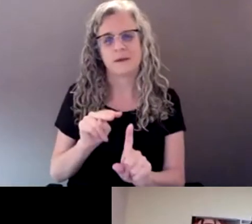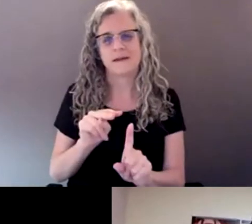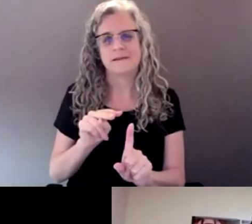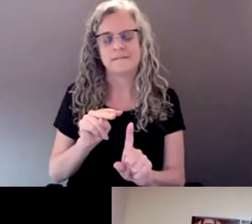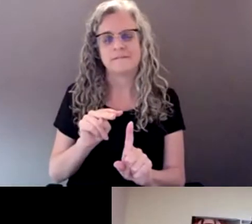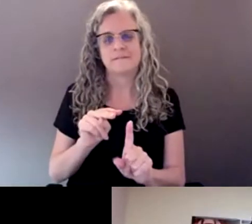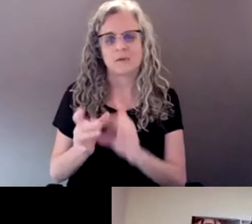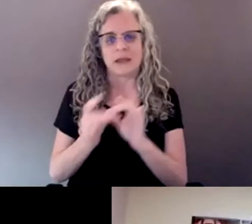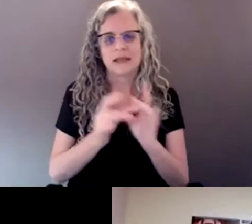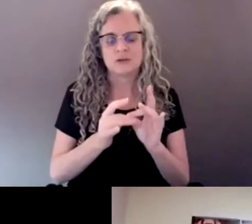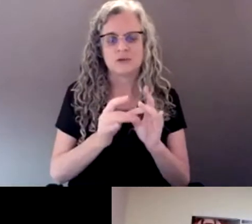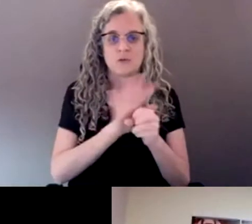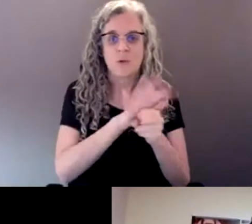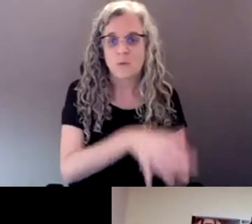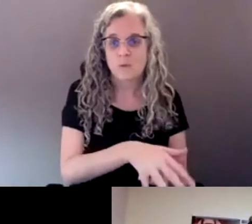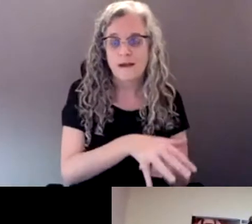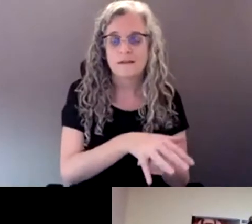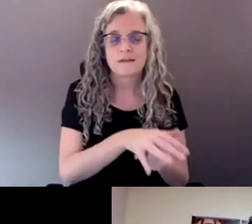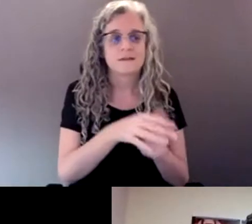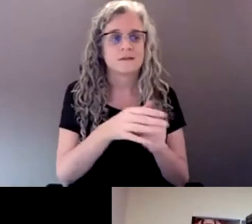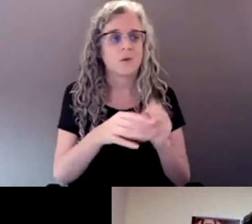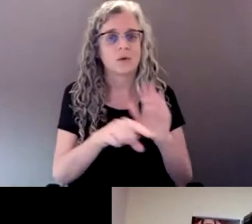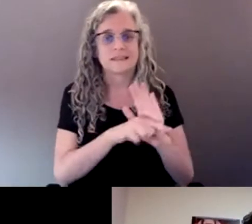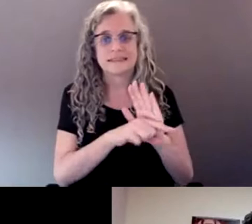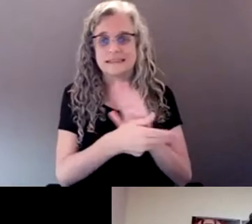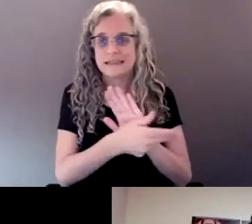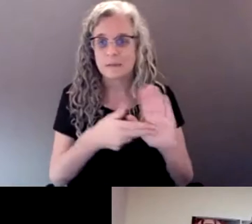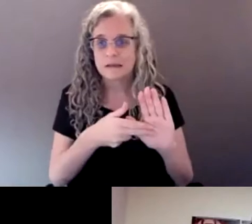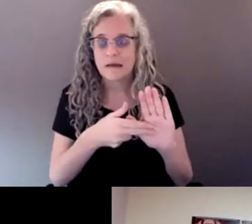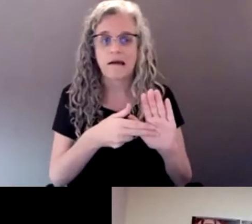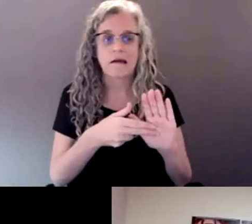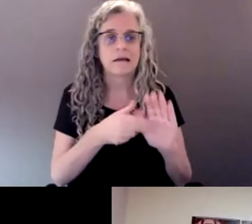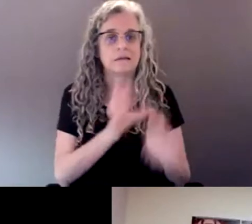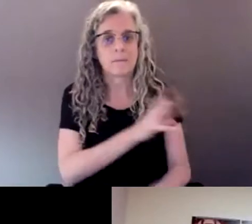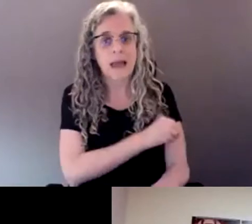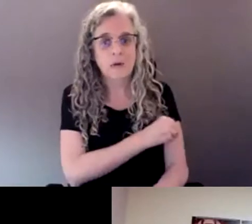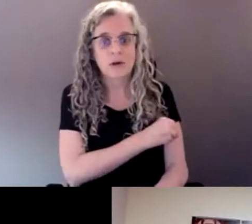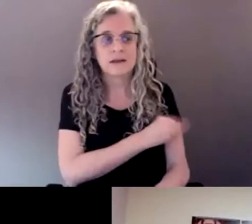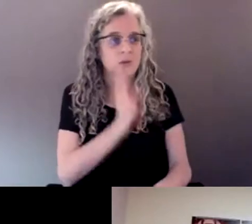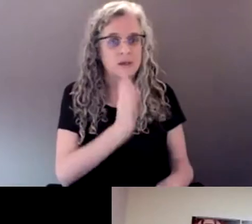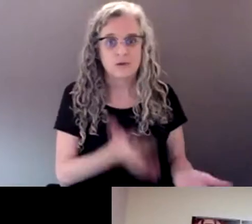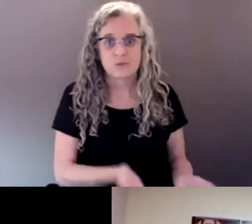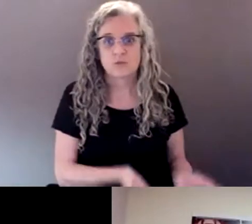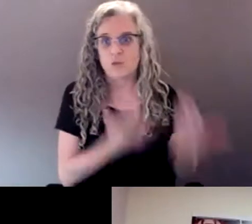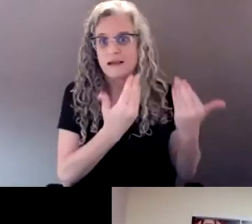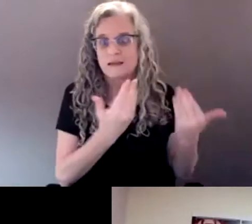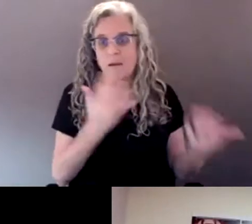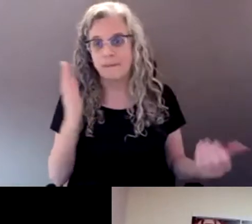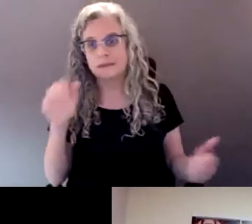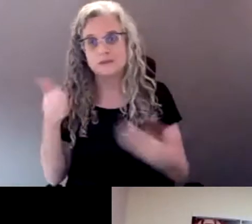stigmatized or oppressed or relatively powerless will act against you. I think we do see that